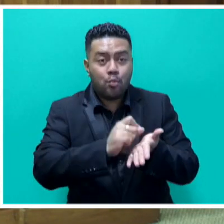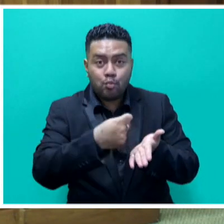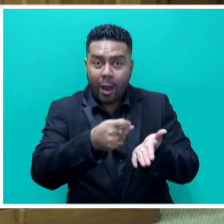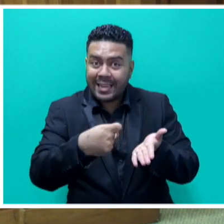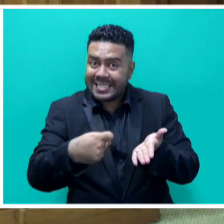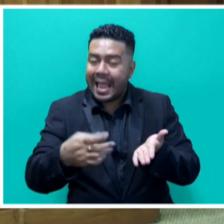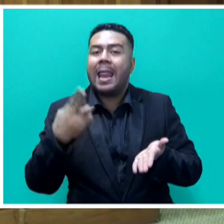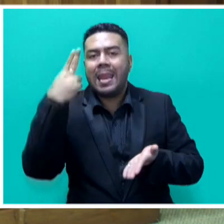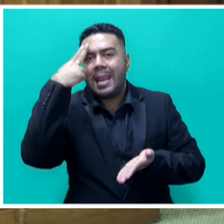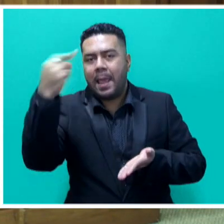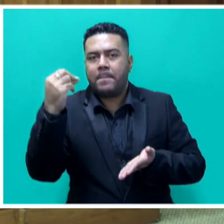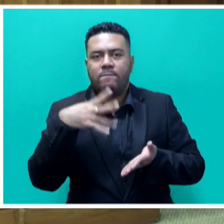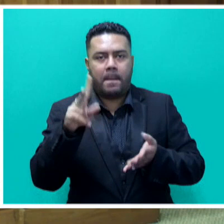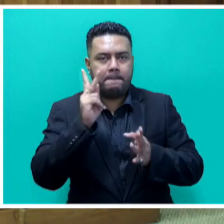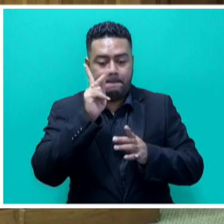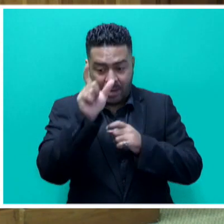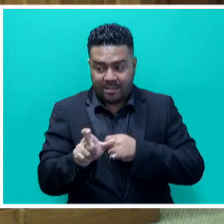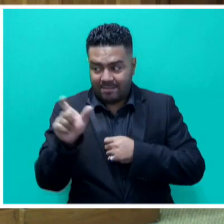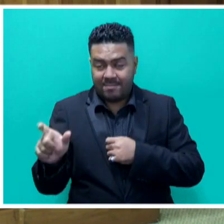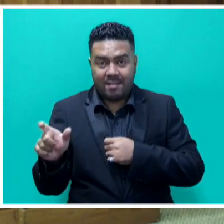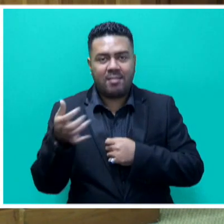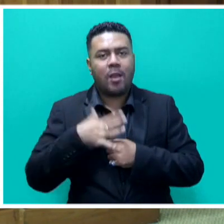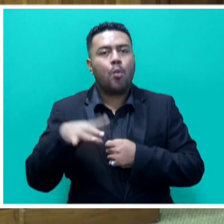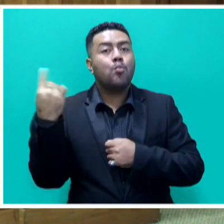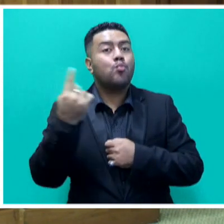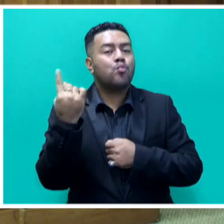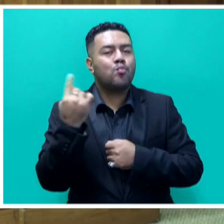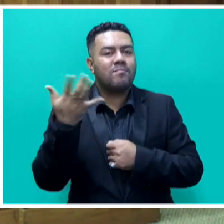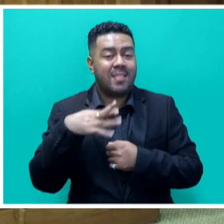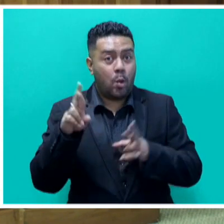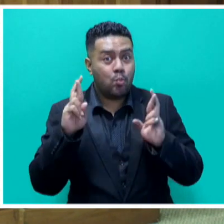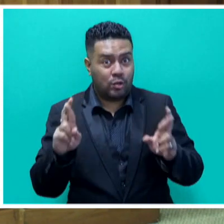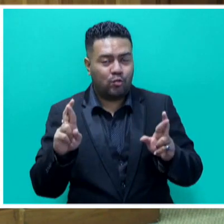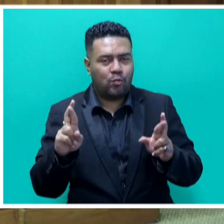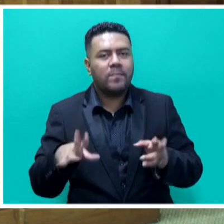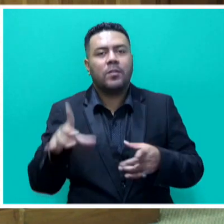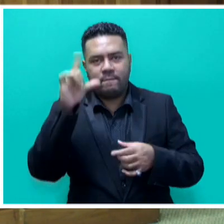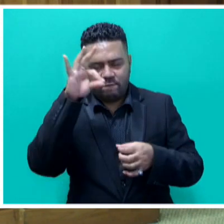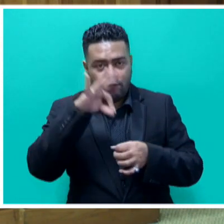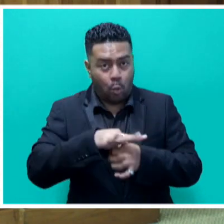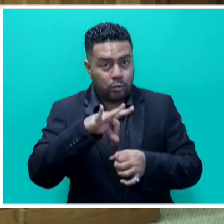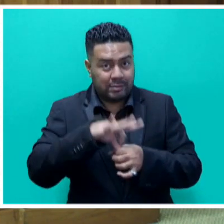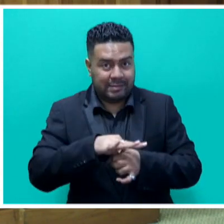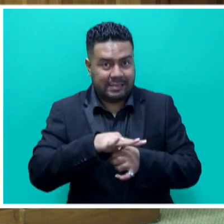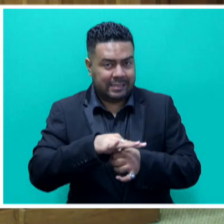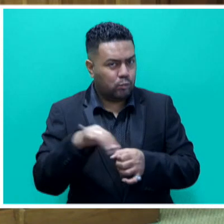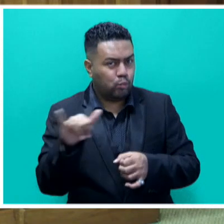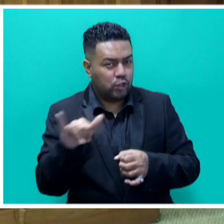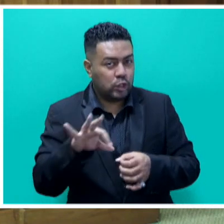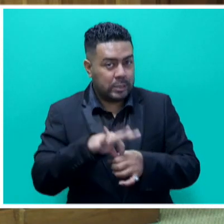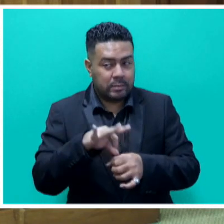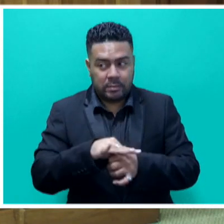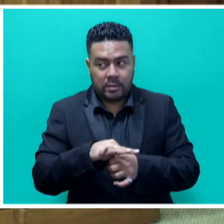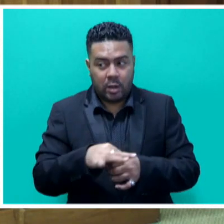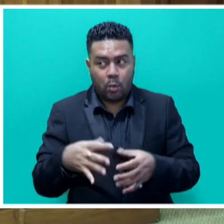of the person proposed for whom the member wishes to vote and fold